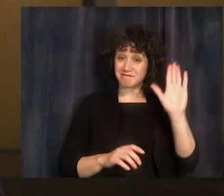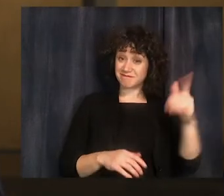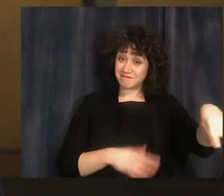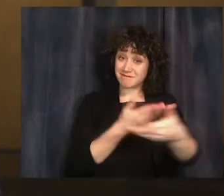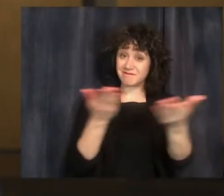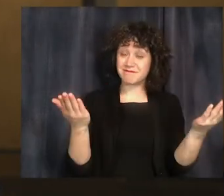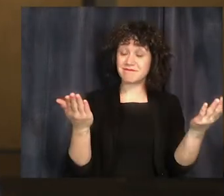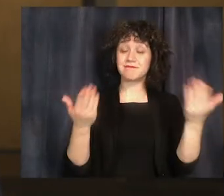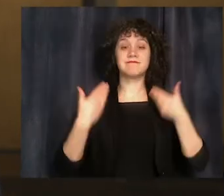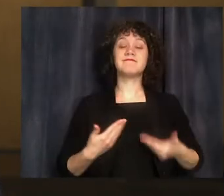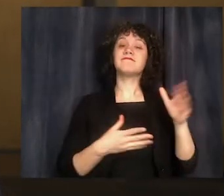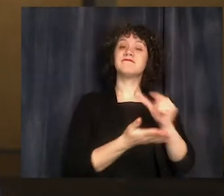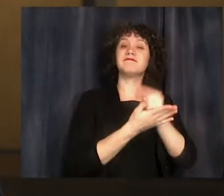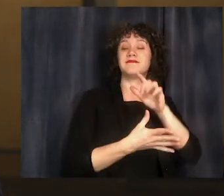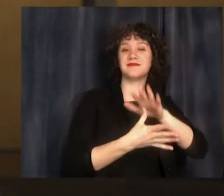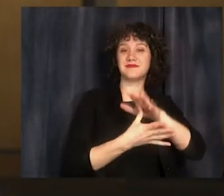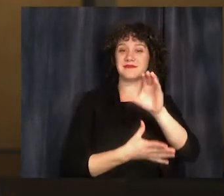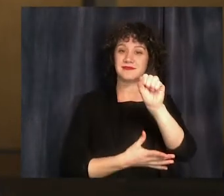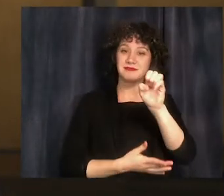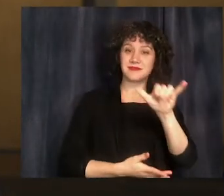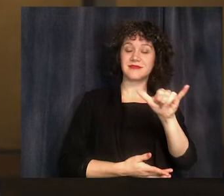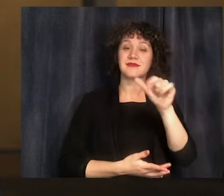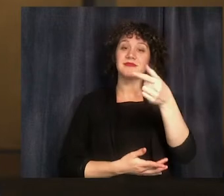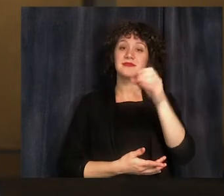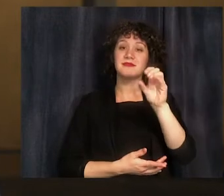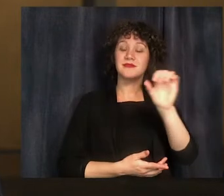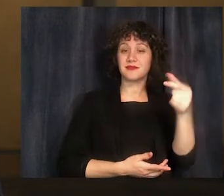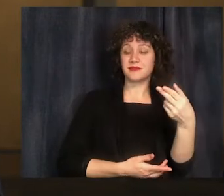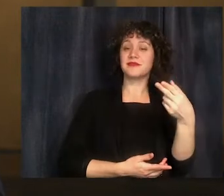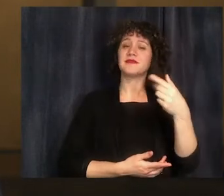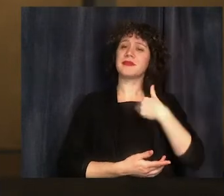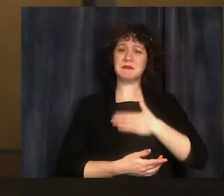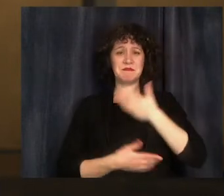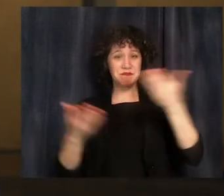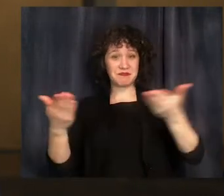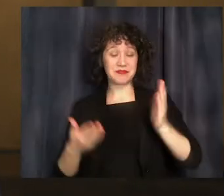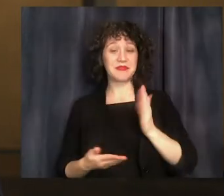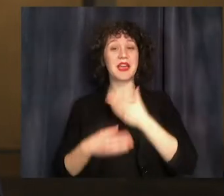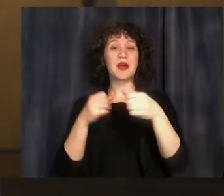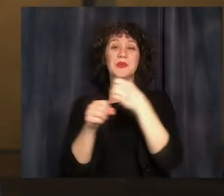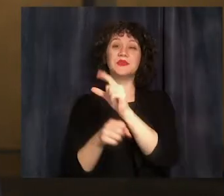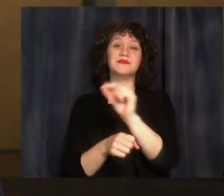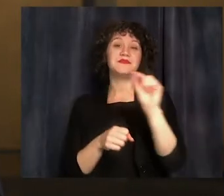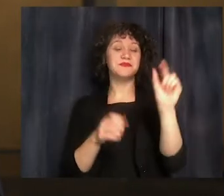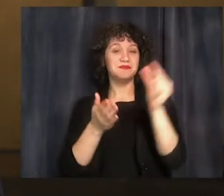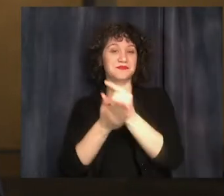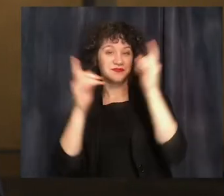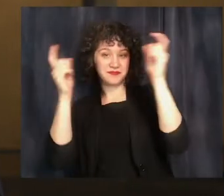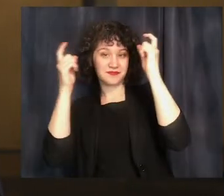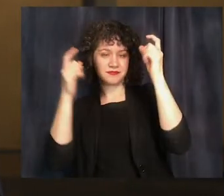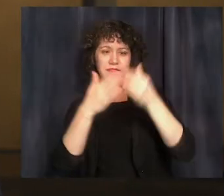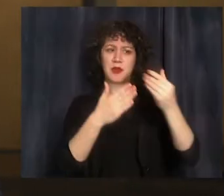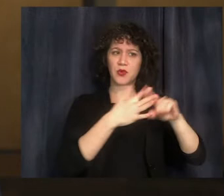everybody. I'm graduating senior Casey Gooch, and I am pleased to welcome you to our 2020 commencement ceremony. Before the ceremony